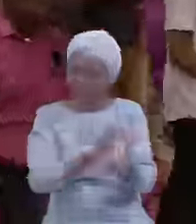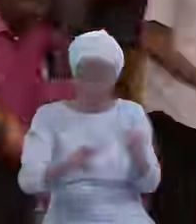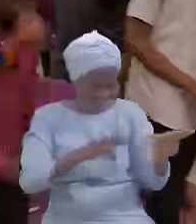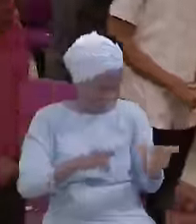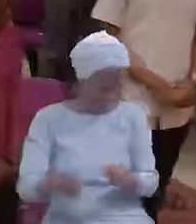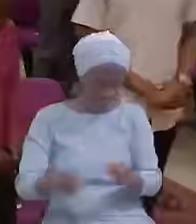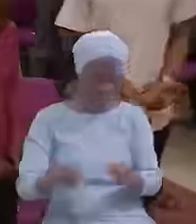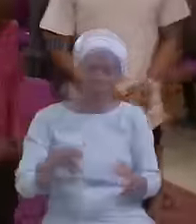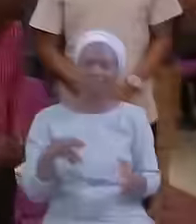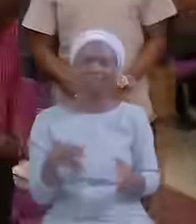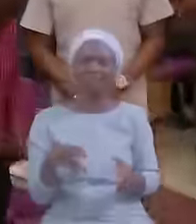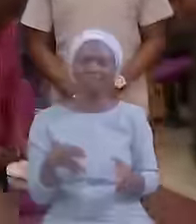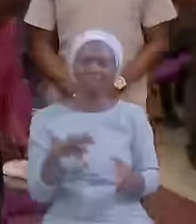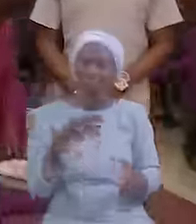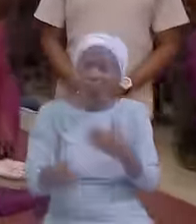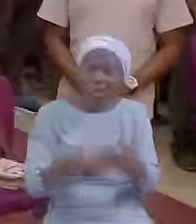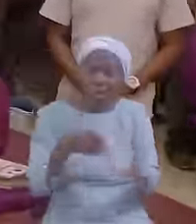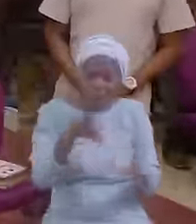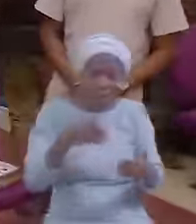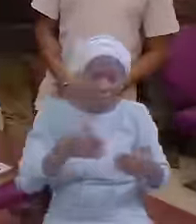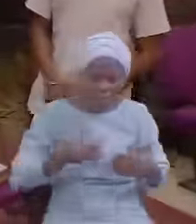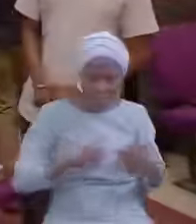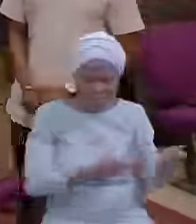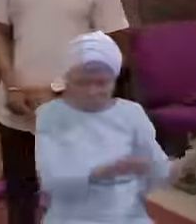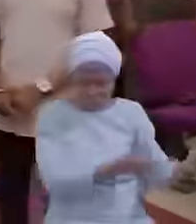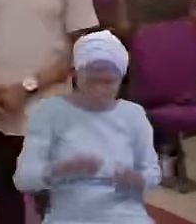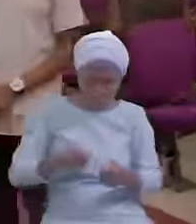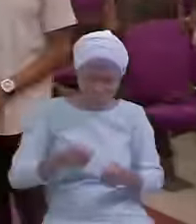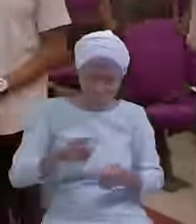destroyed. Whatever you have thrown down,